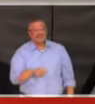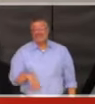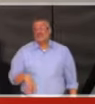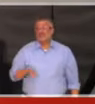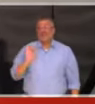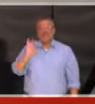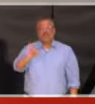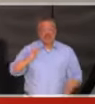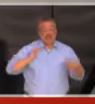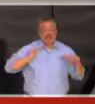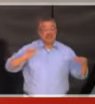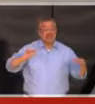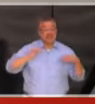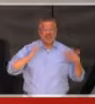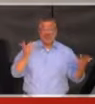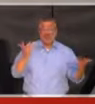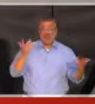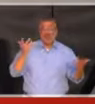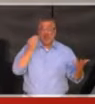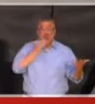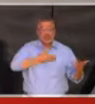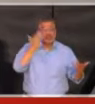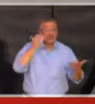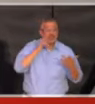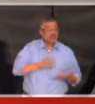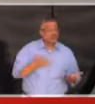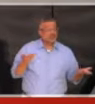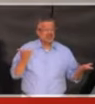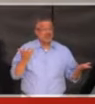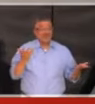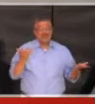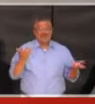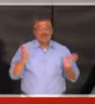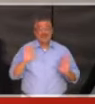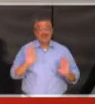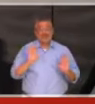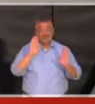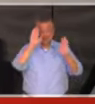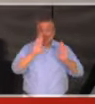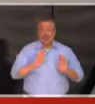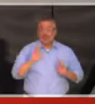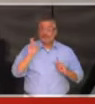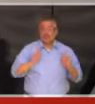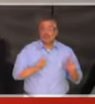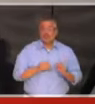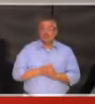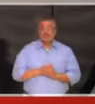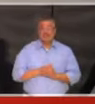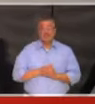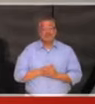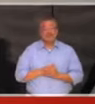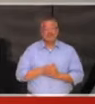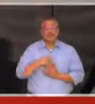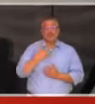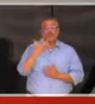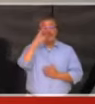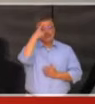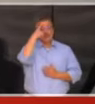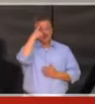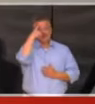that anxiety, our homeless students, and talk about, you know, remarkable folks, our